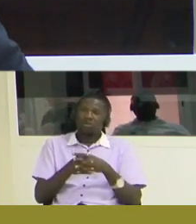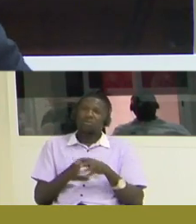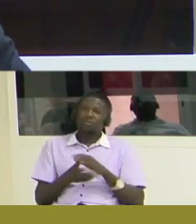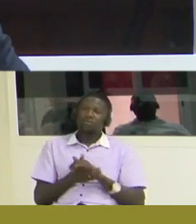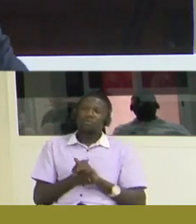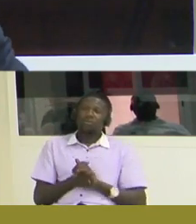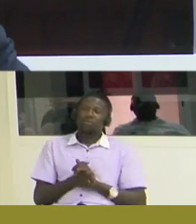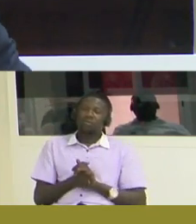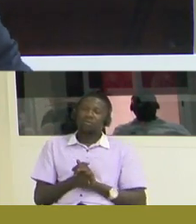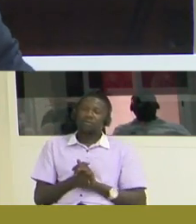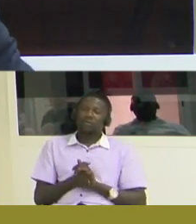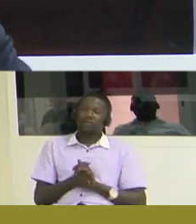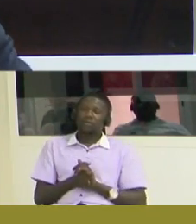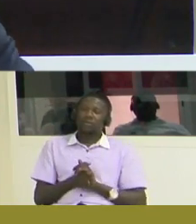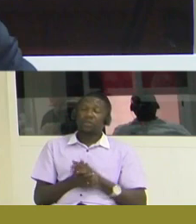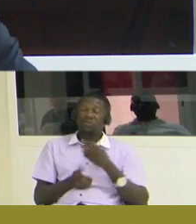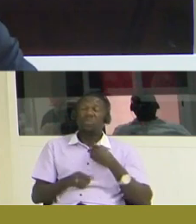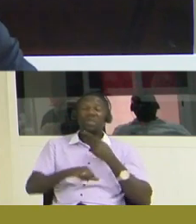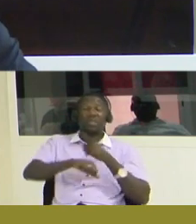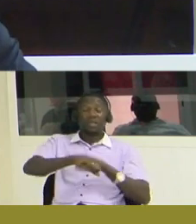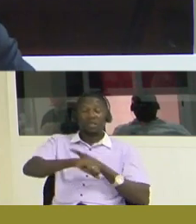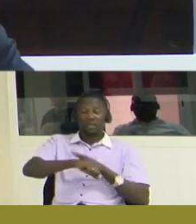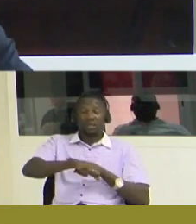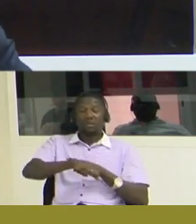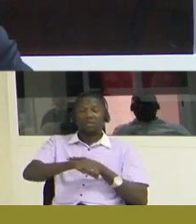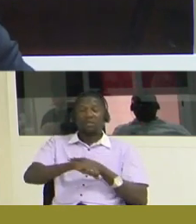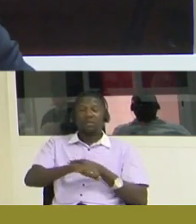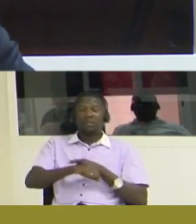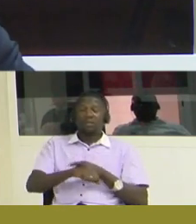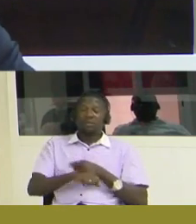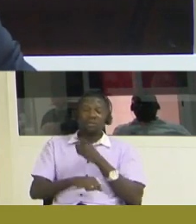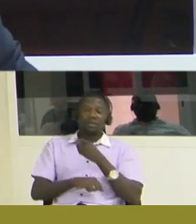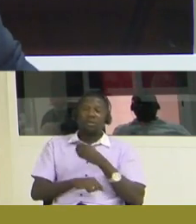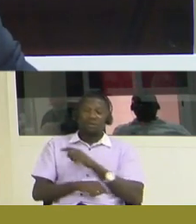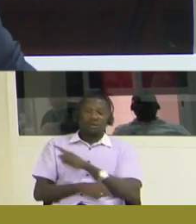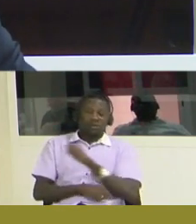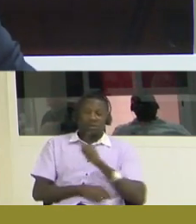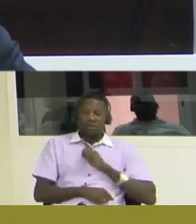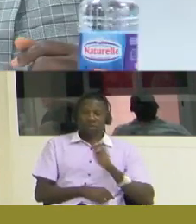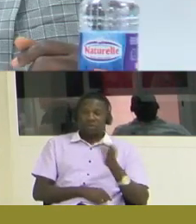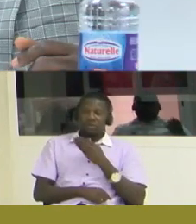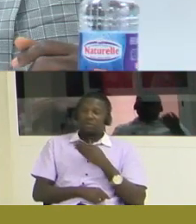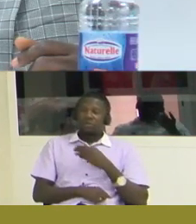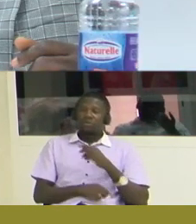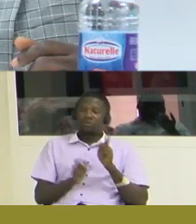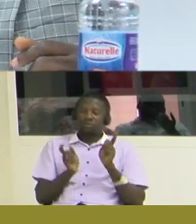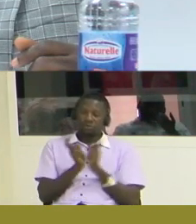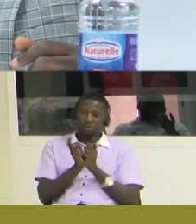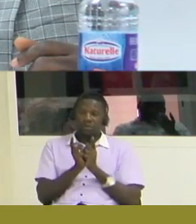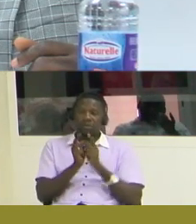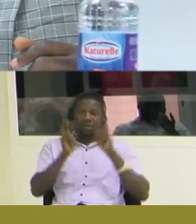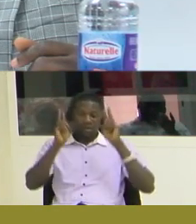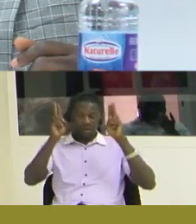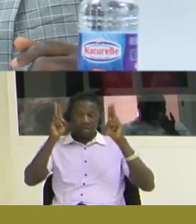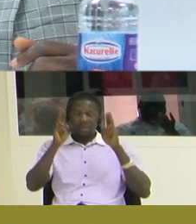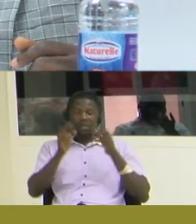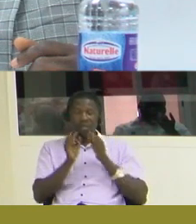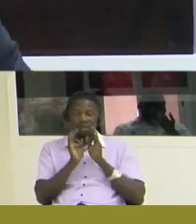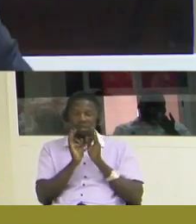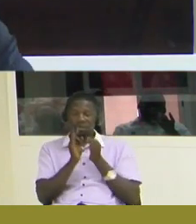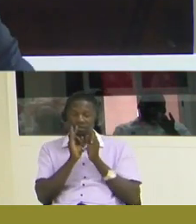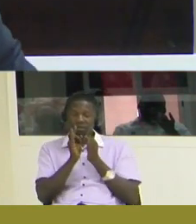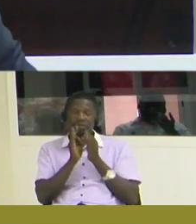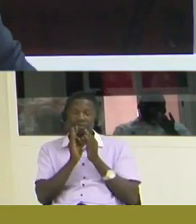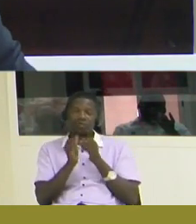explain yes it was then that we went to Jami and told him of